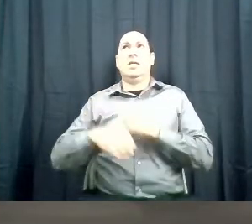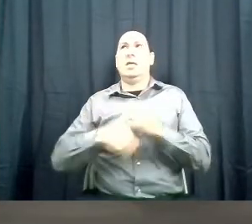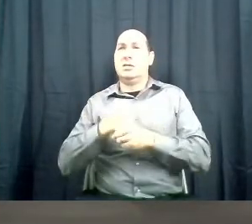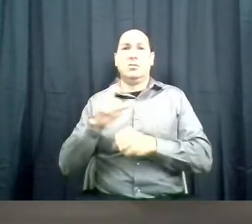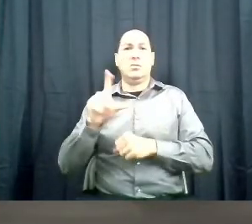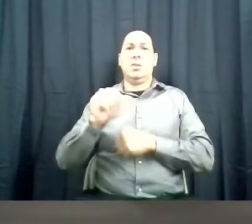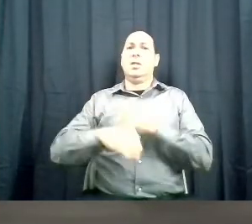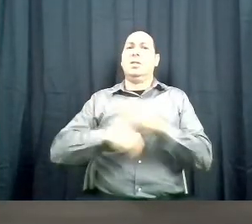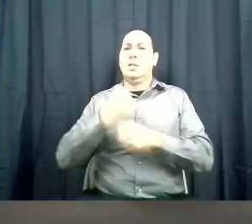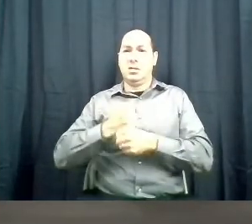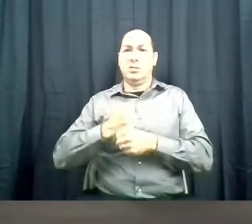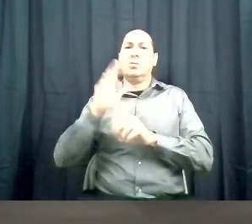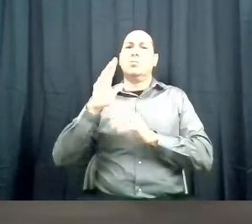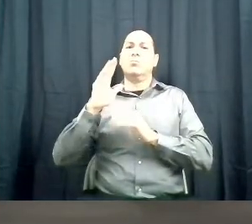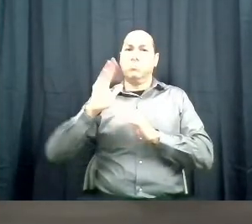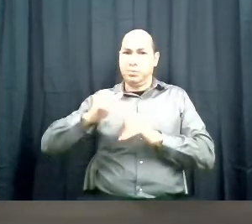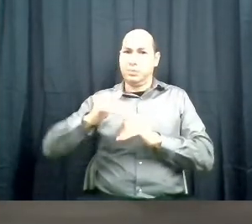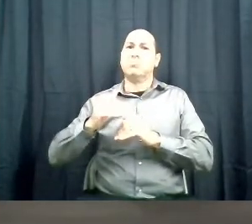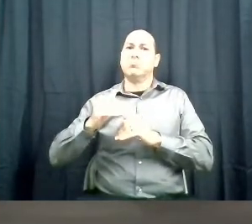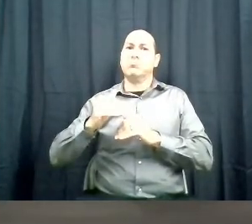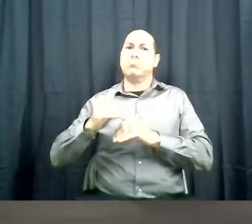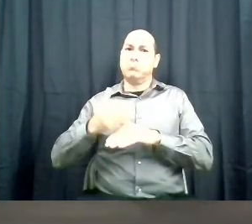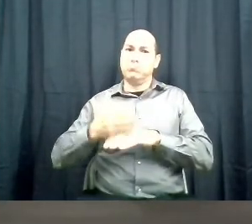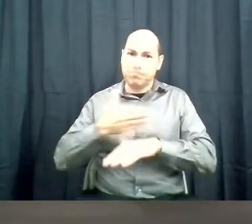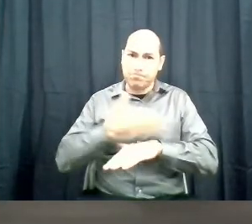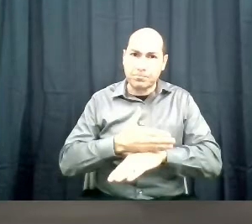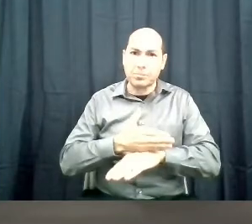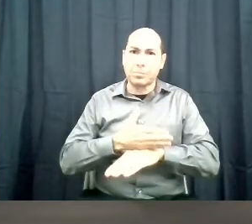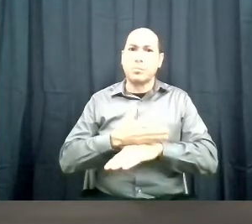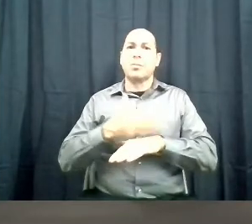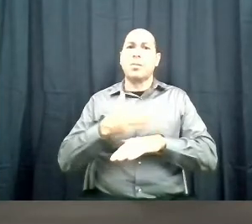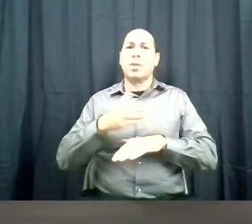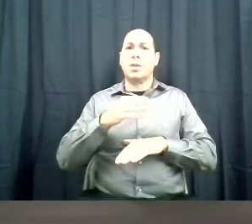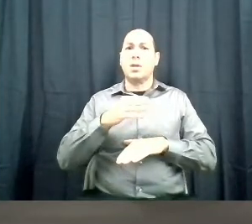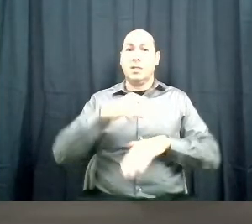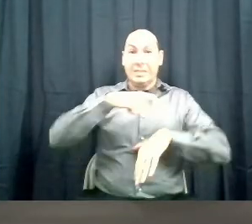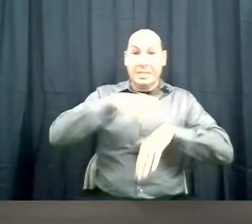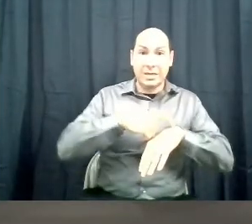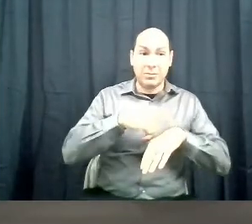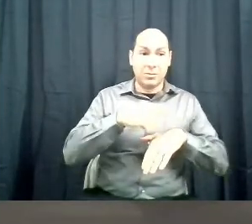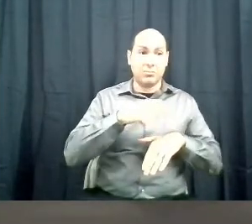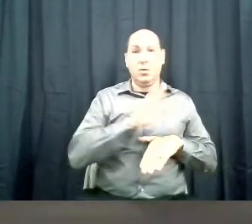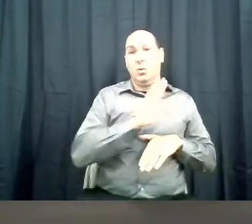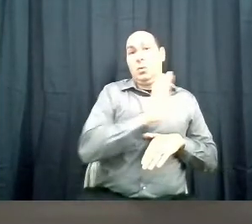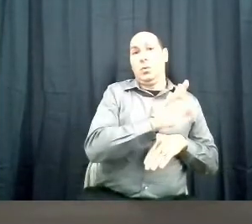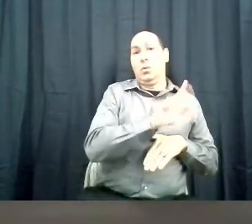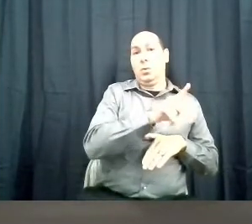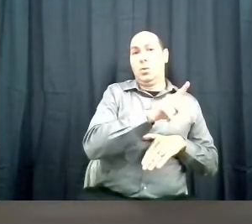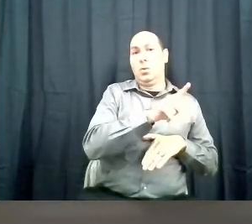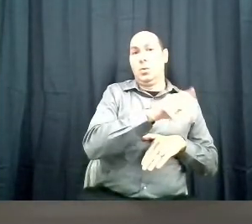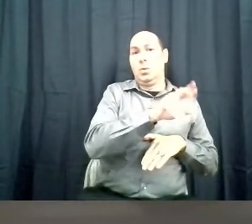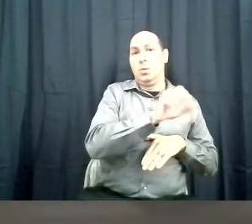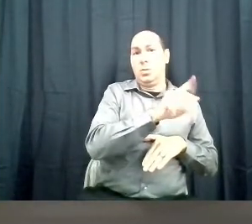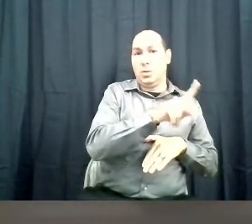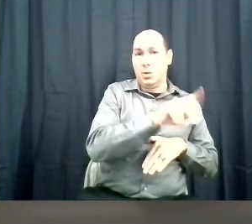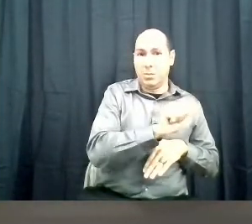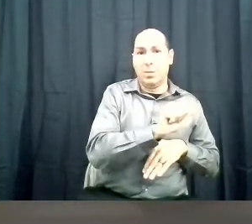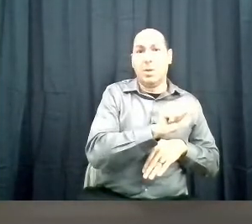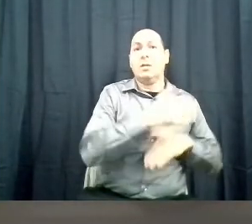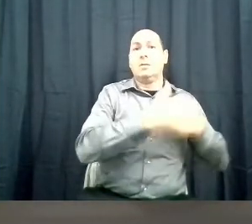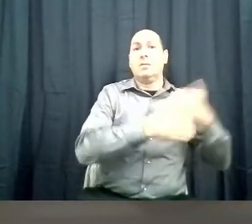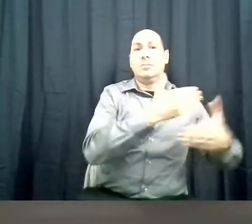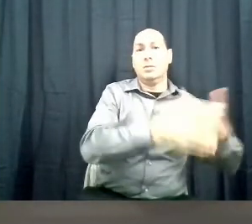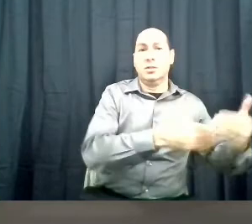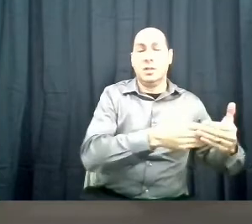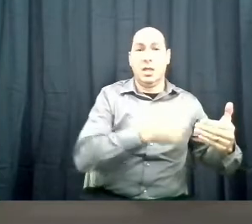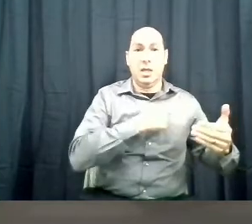into. In terms of timing, it's up to PREPA to conclude the process. We have not received any word that they have